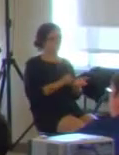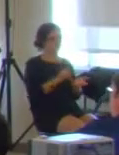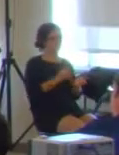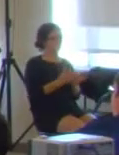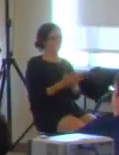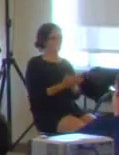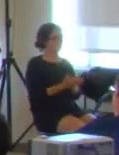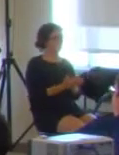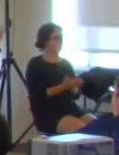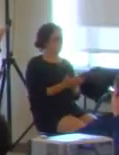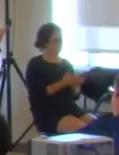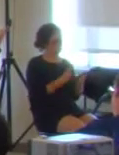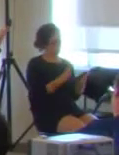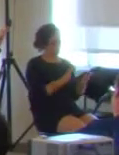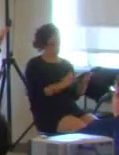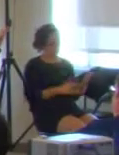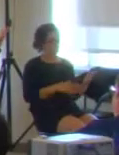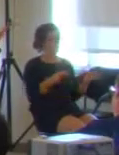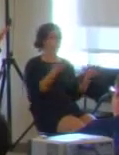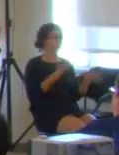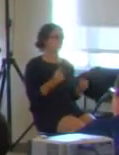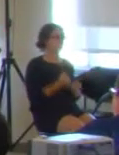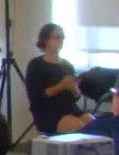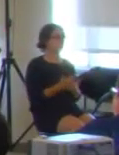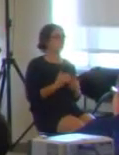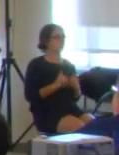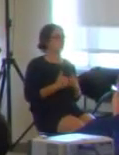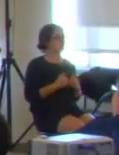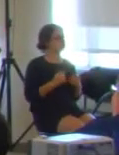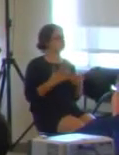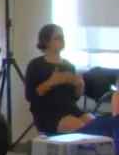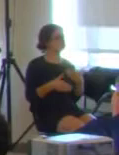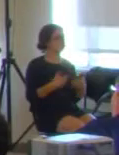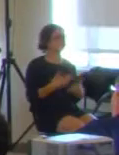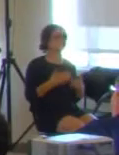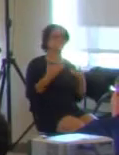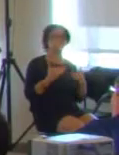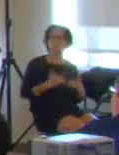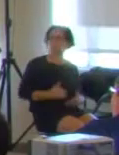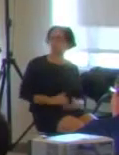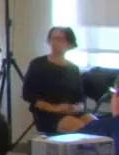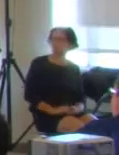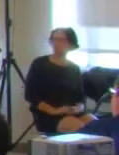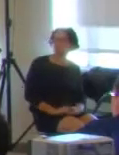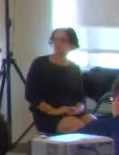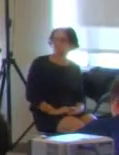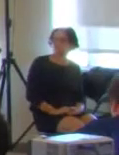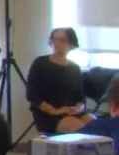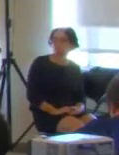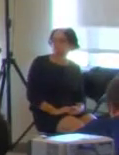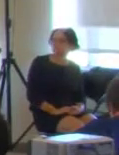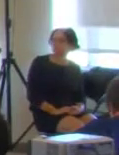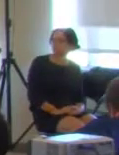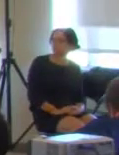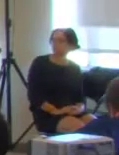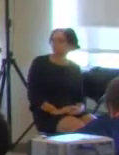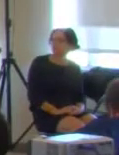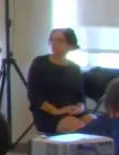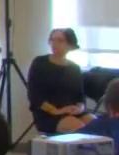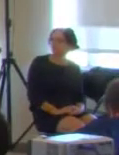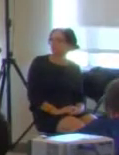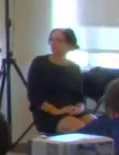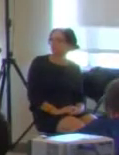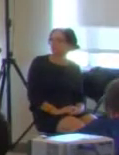manual and it tells you everything on how to do it. So next. So these are core principles of